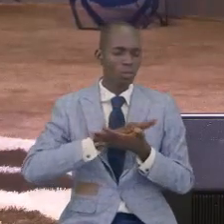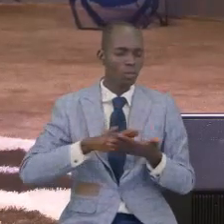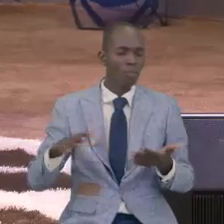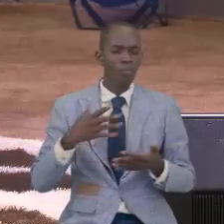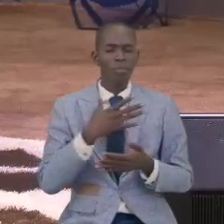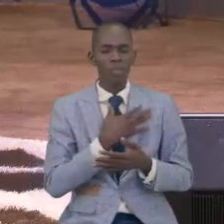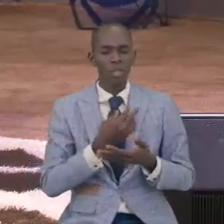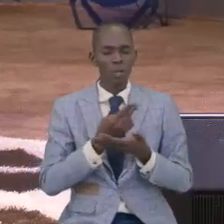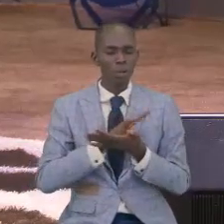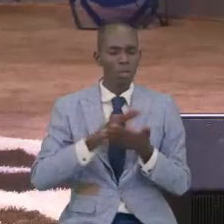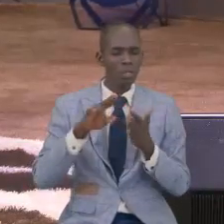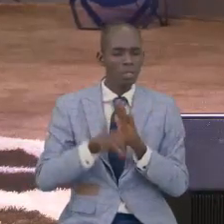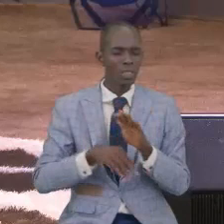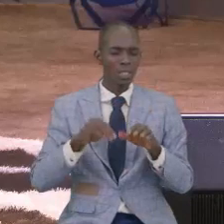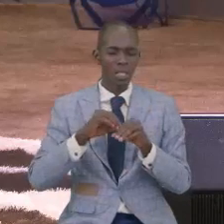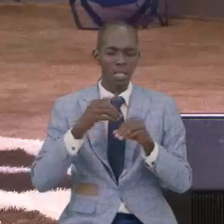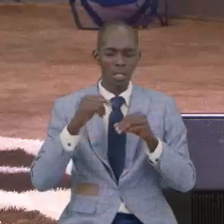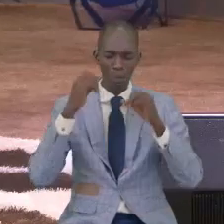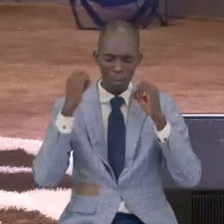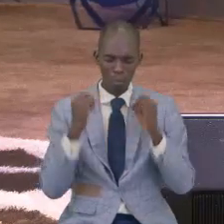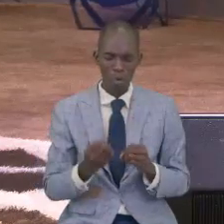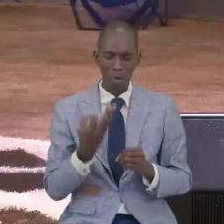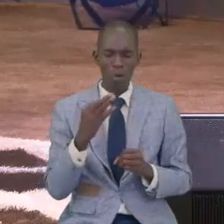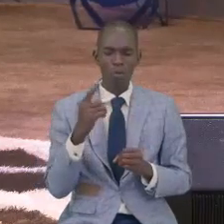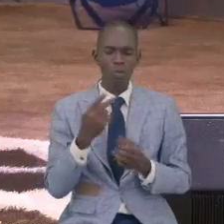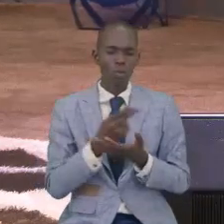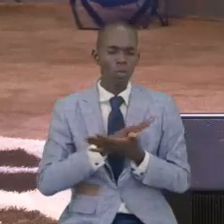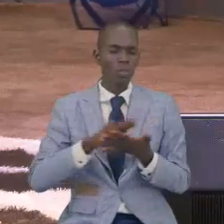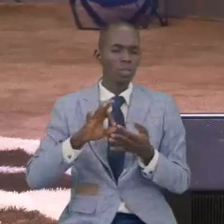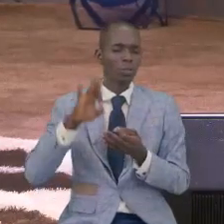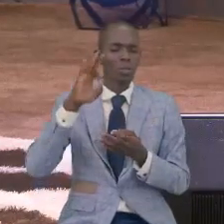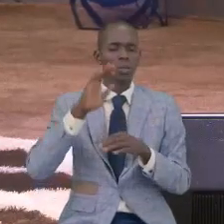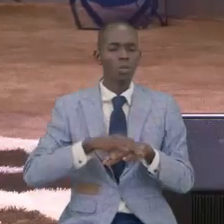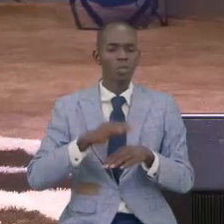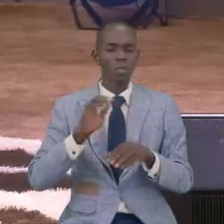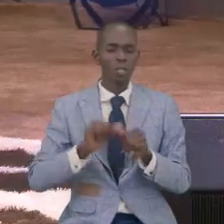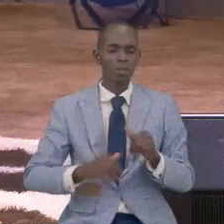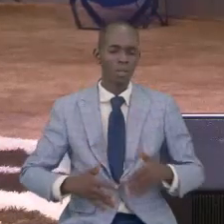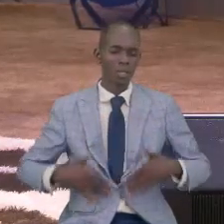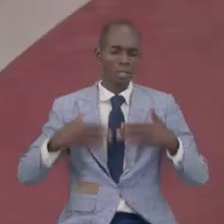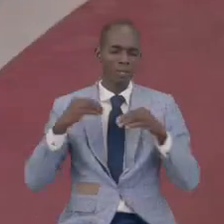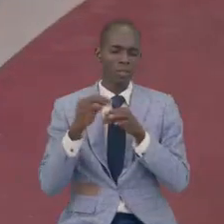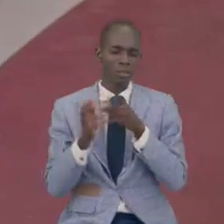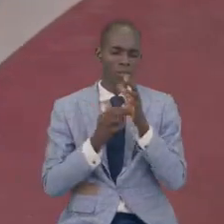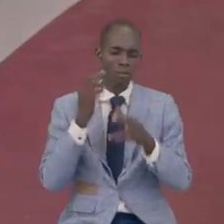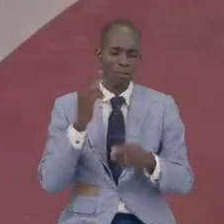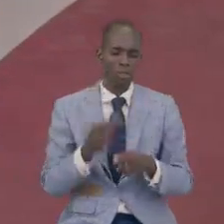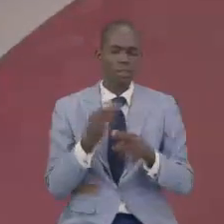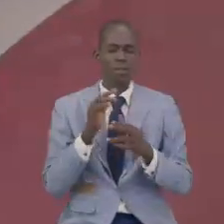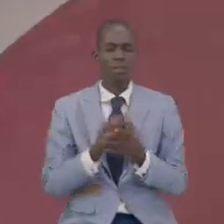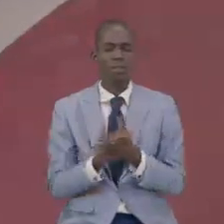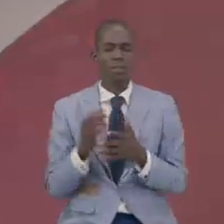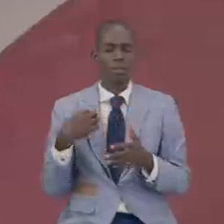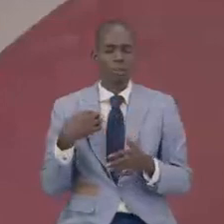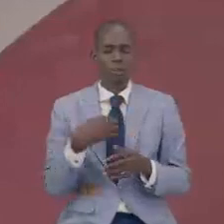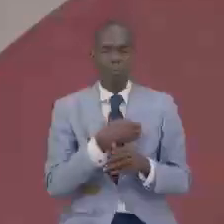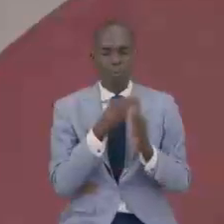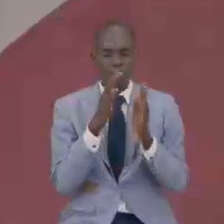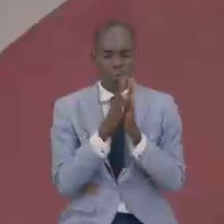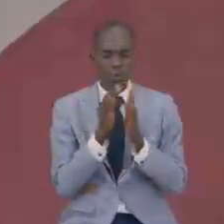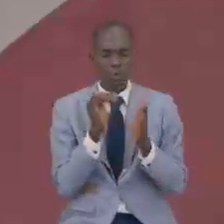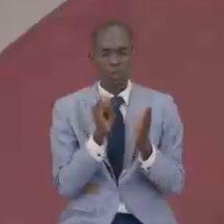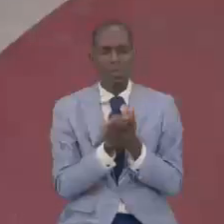and holiness and the power of the Holy Ghost in every life, in Jesus' name. We pray that your word